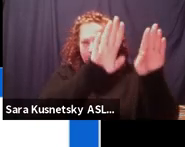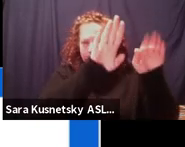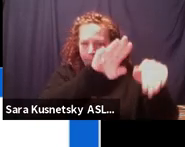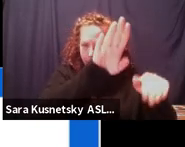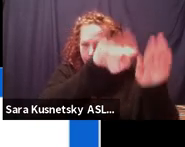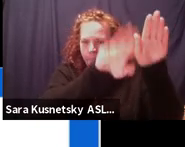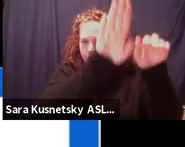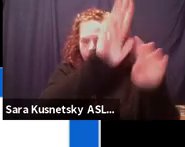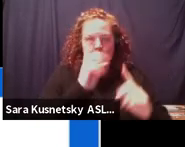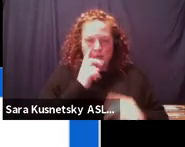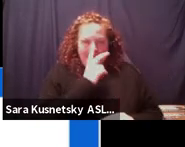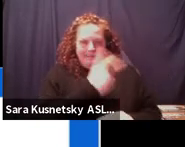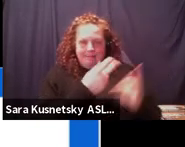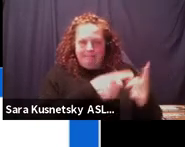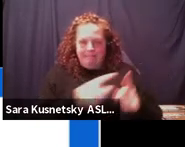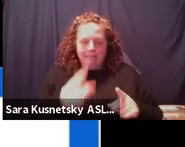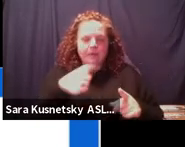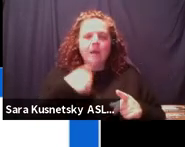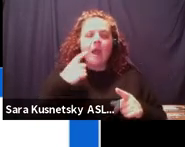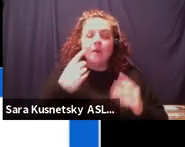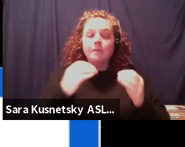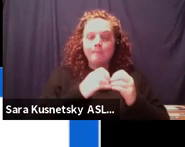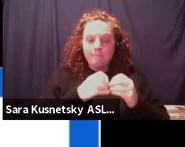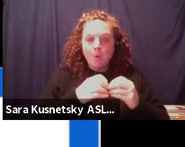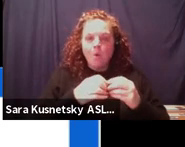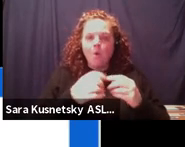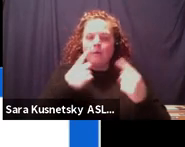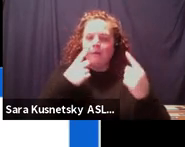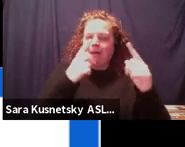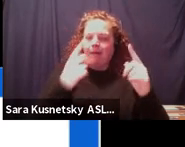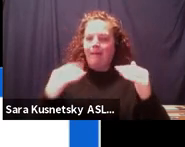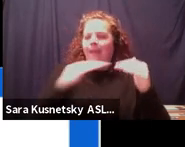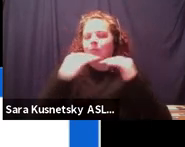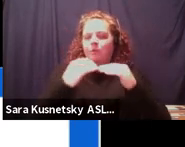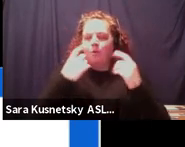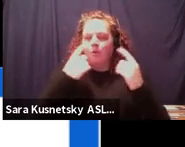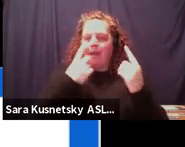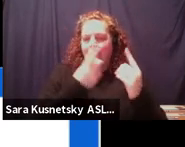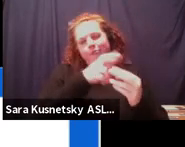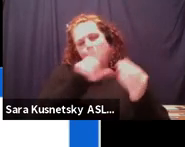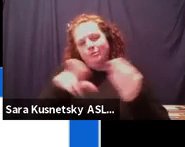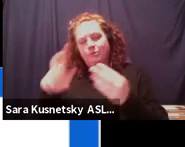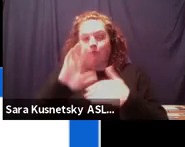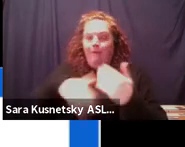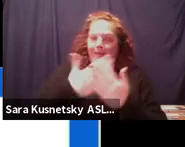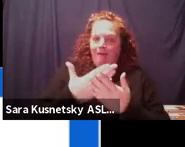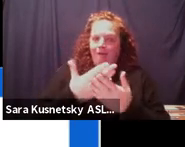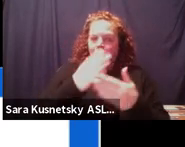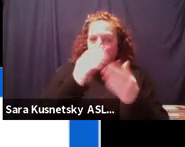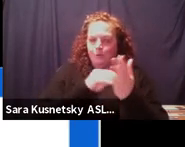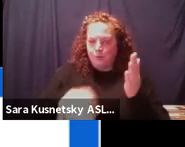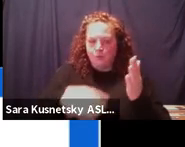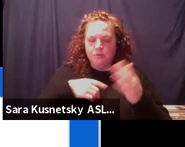collaboration on the team members in pursuit of equitable outcomes for every student. On the graph on the right, you will